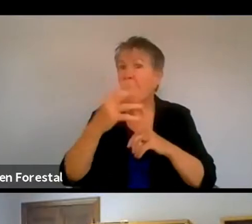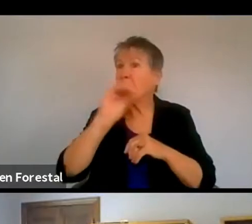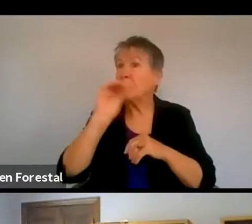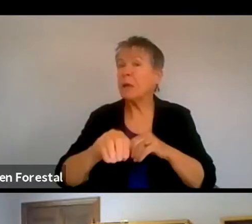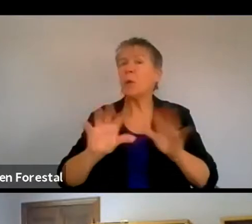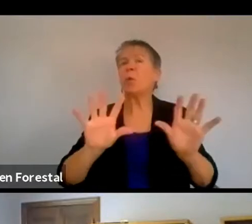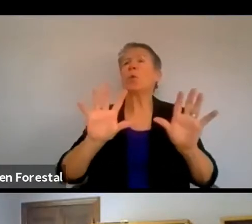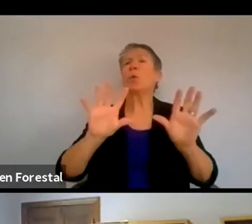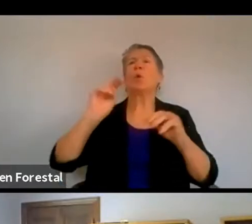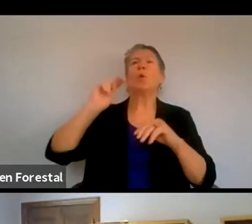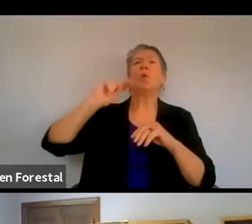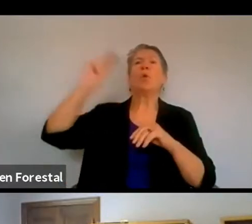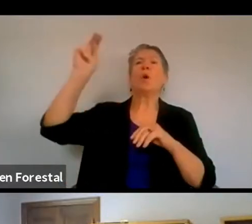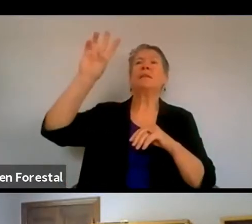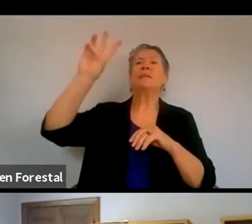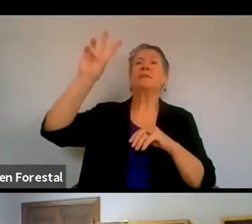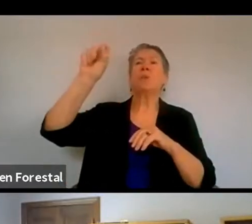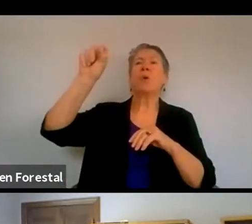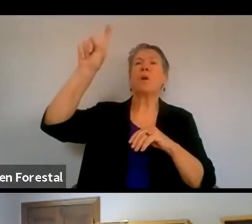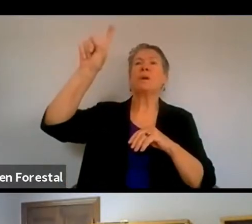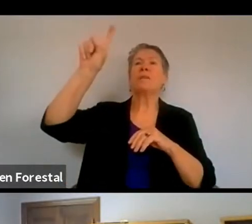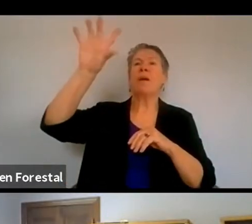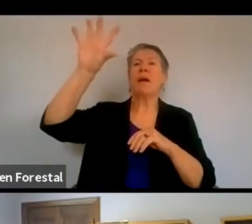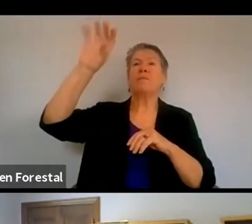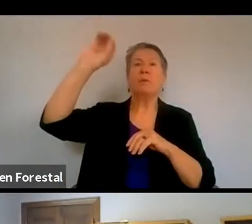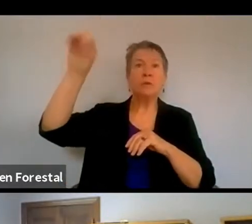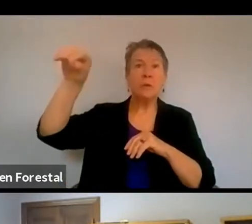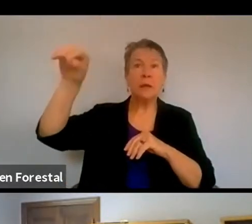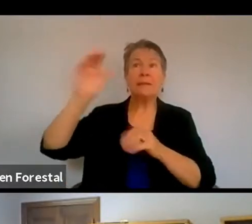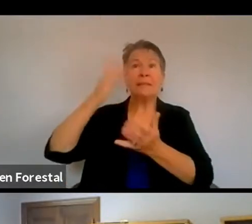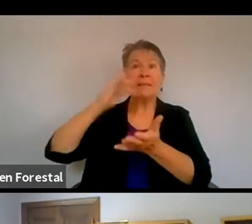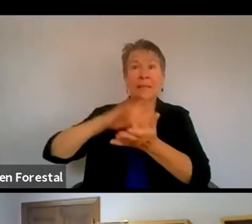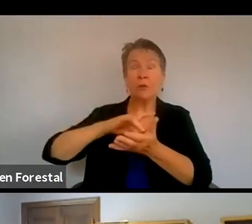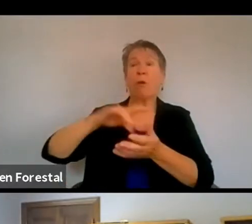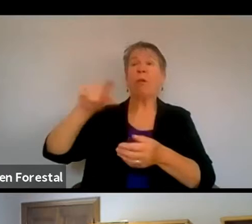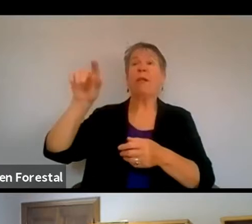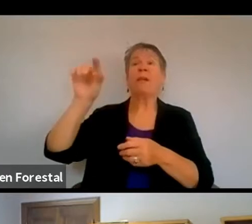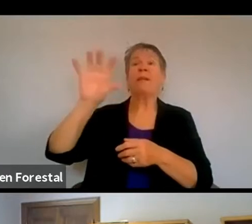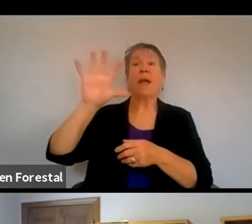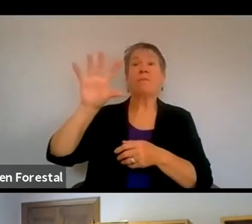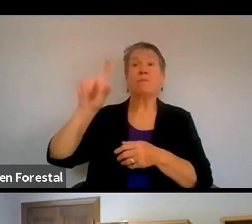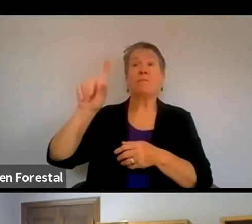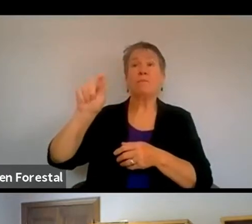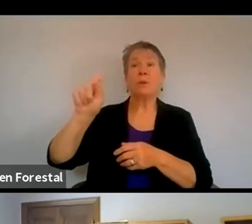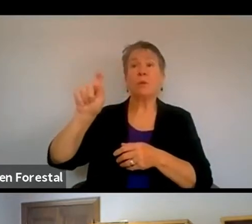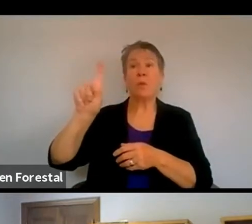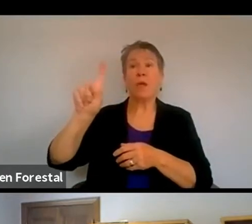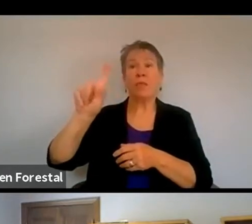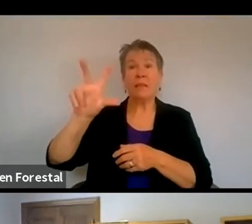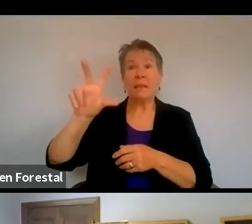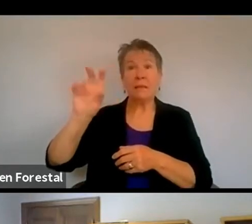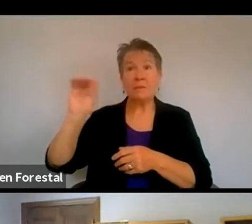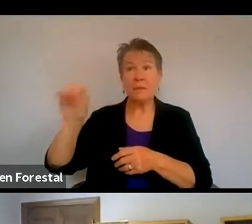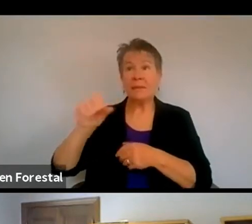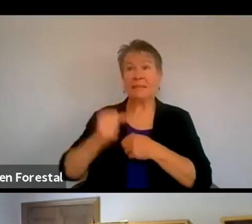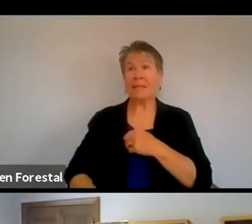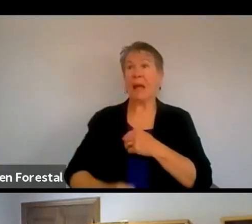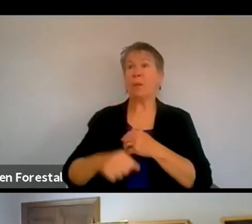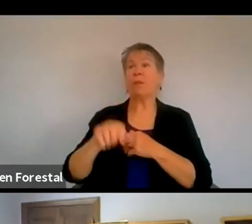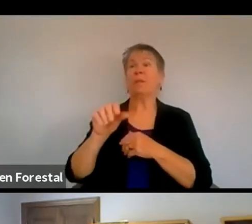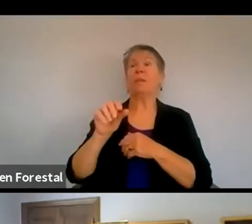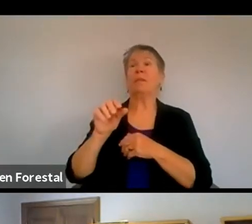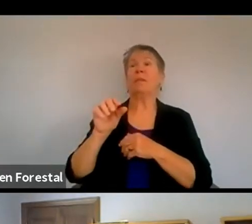6.15%. The central part of the state, 5.13%, and the southern part of the state,